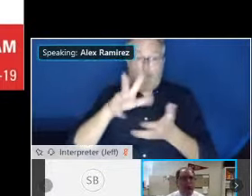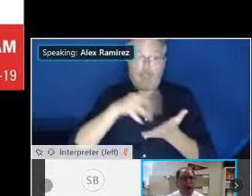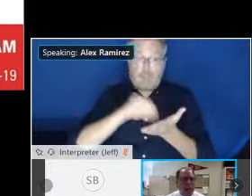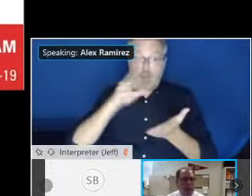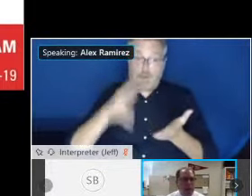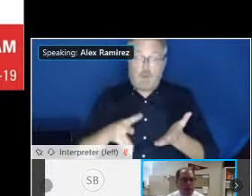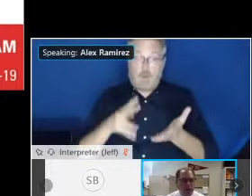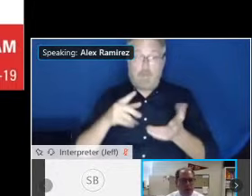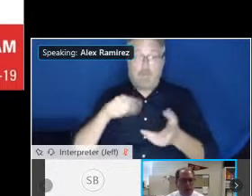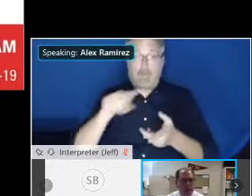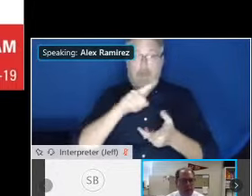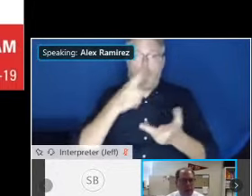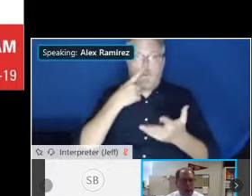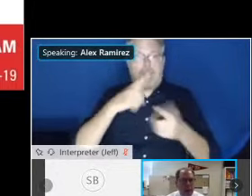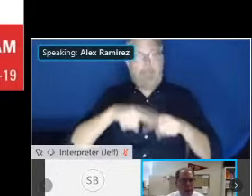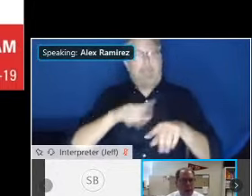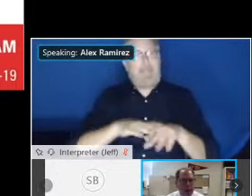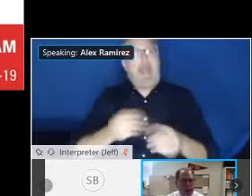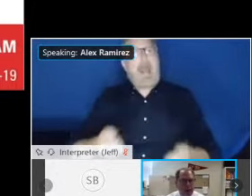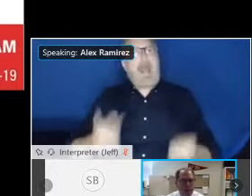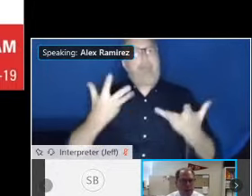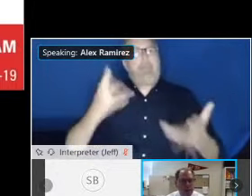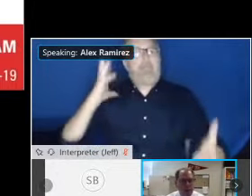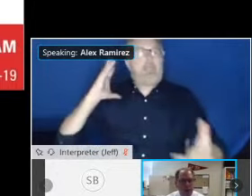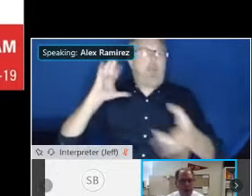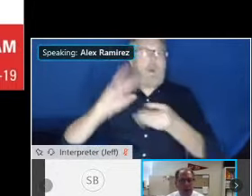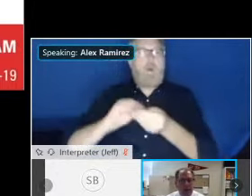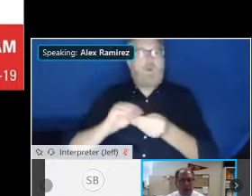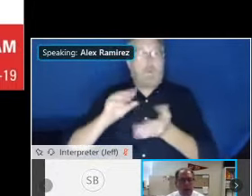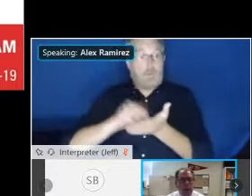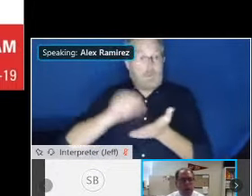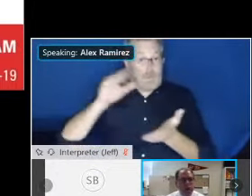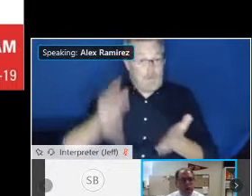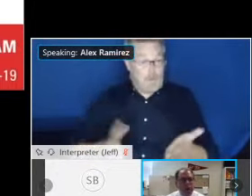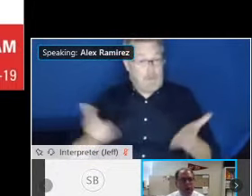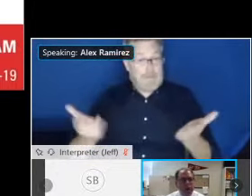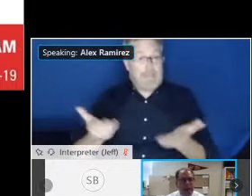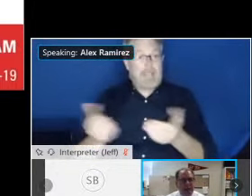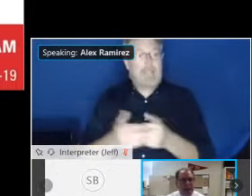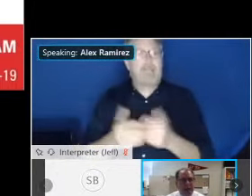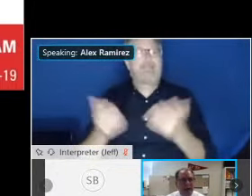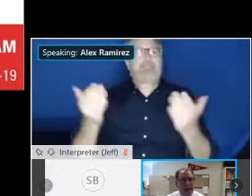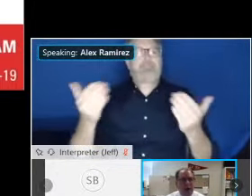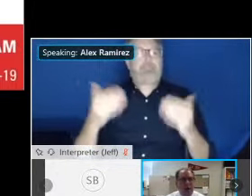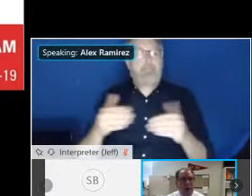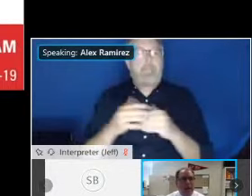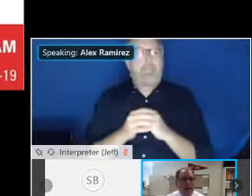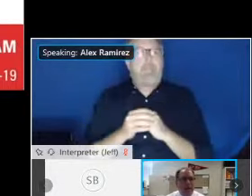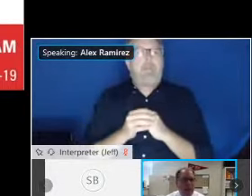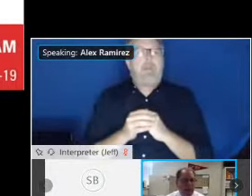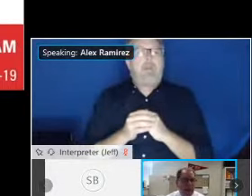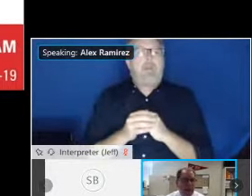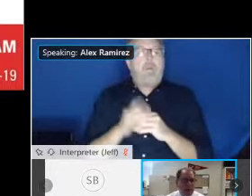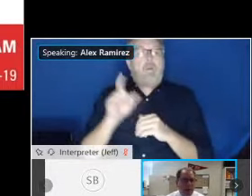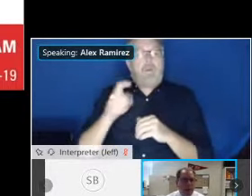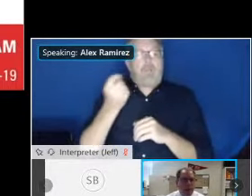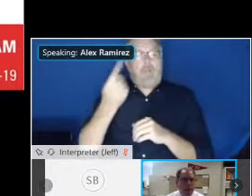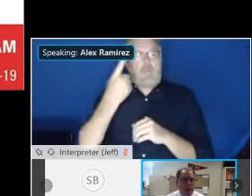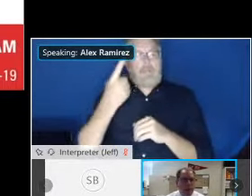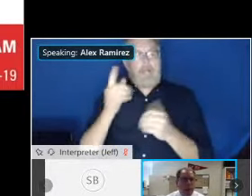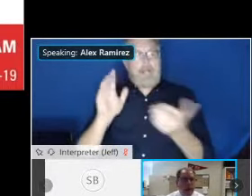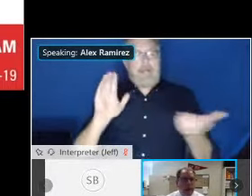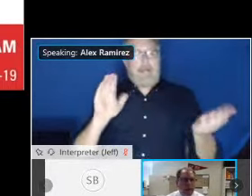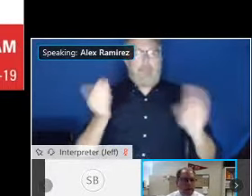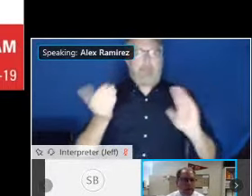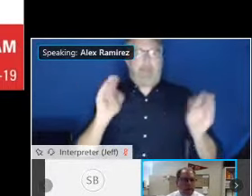it based on how many students are here at Iowa State. We also need to understand how that compares